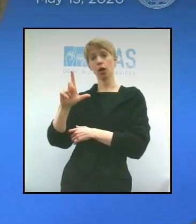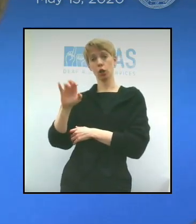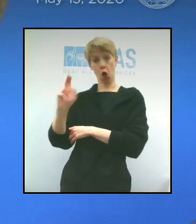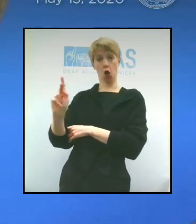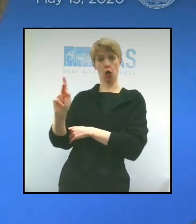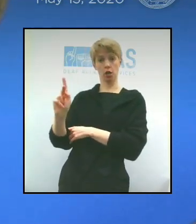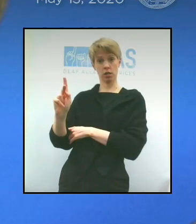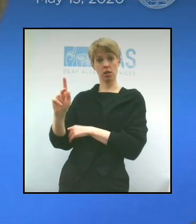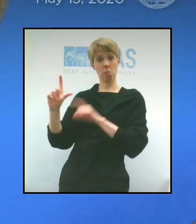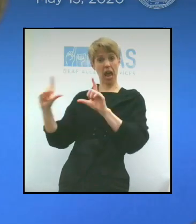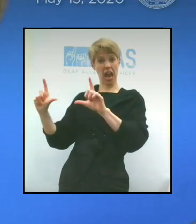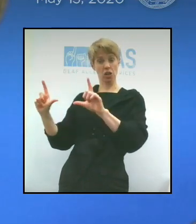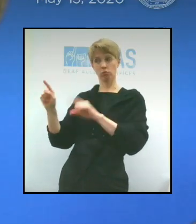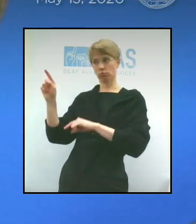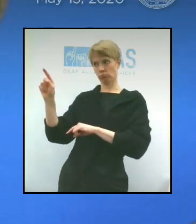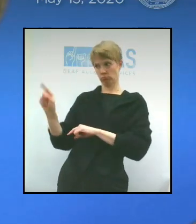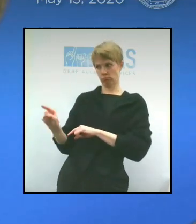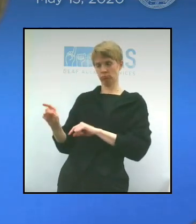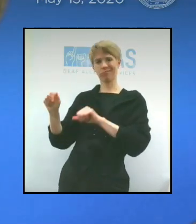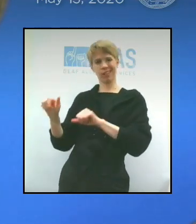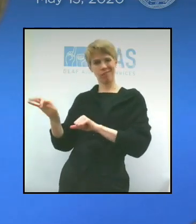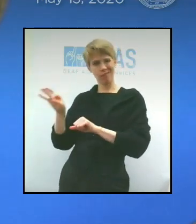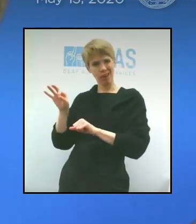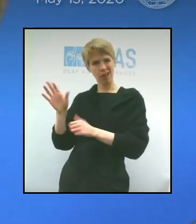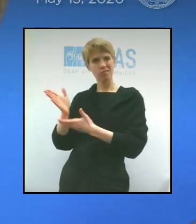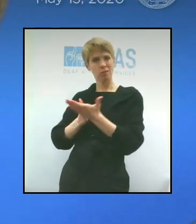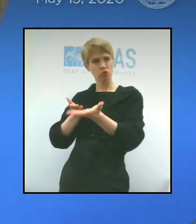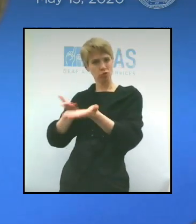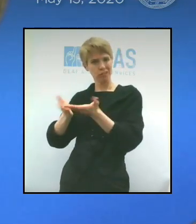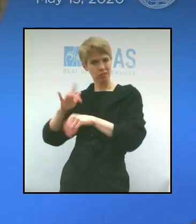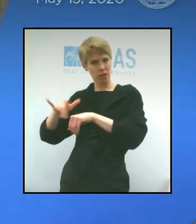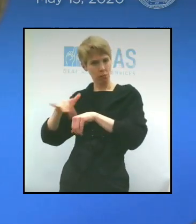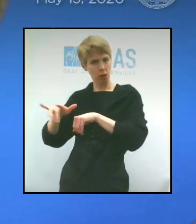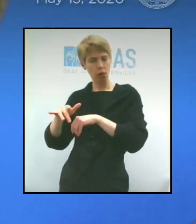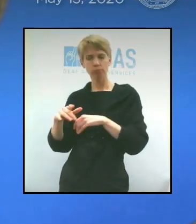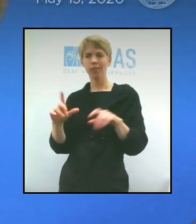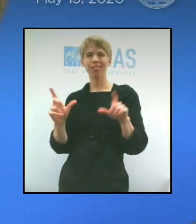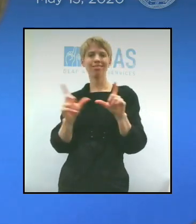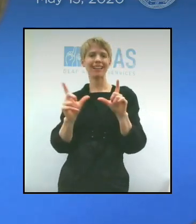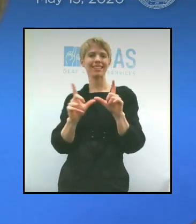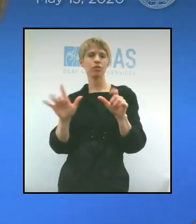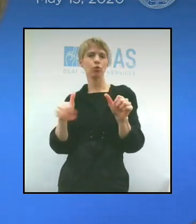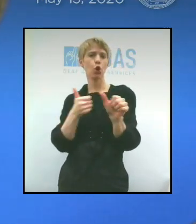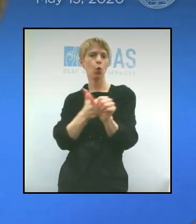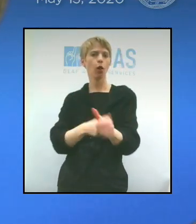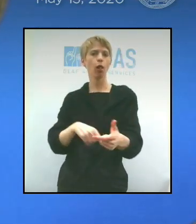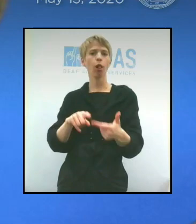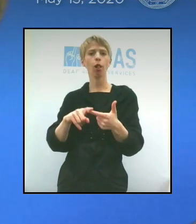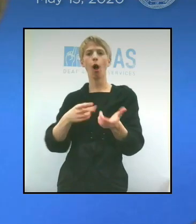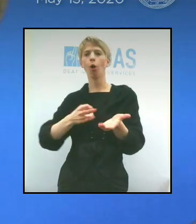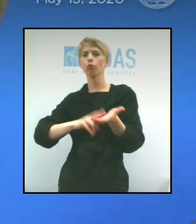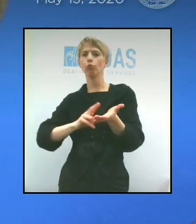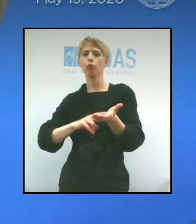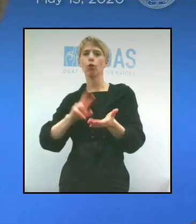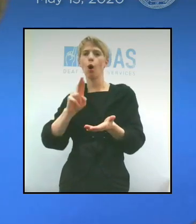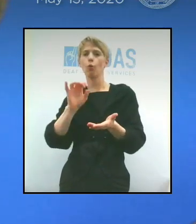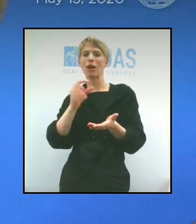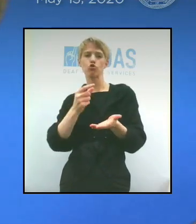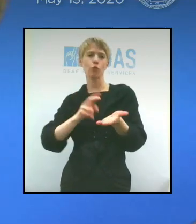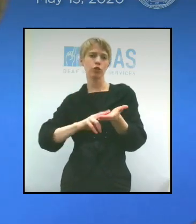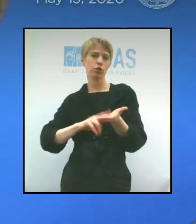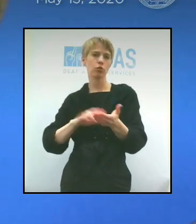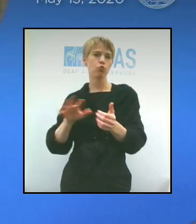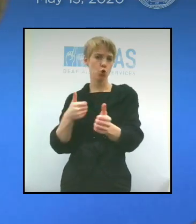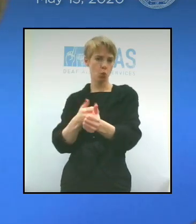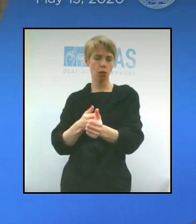there are some services like license renewals as well as registration renewals. You can